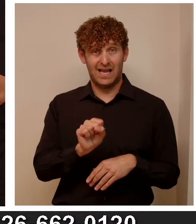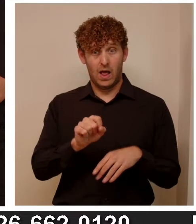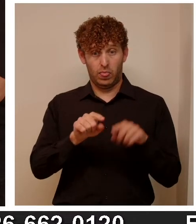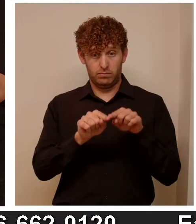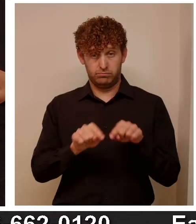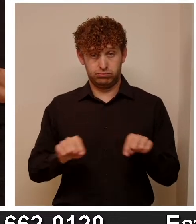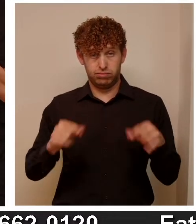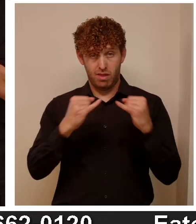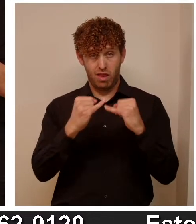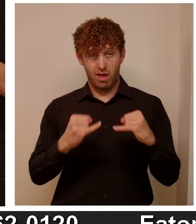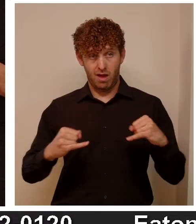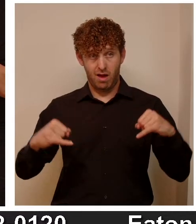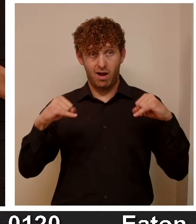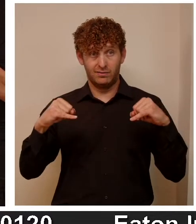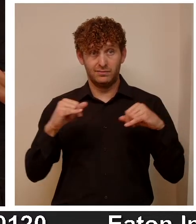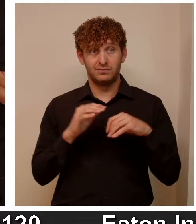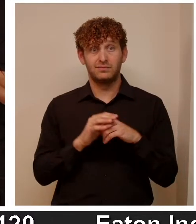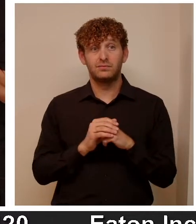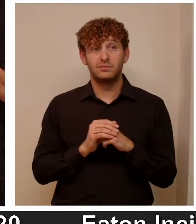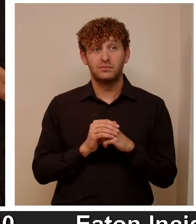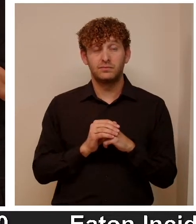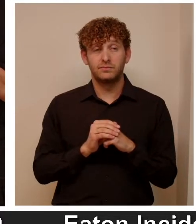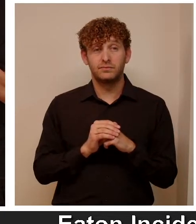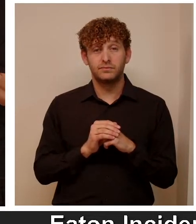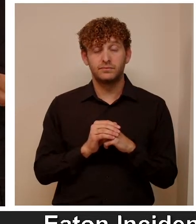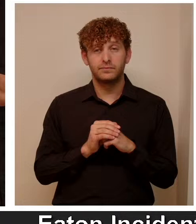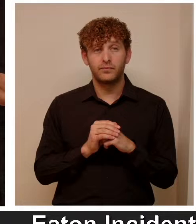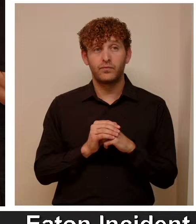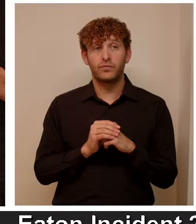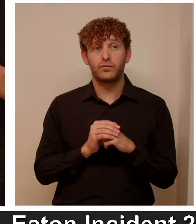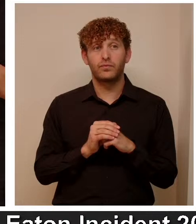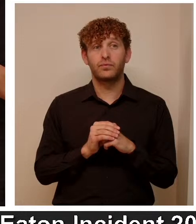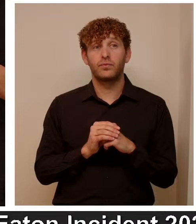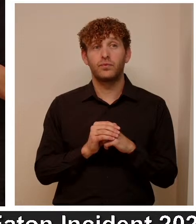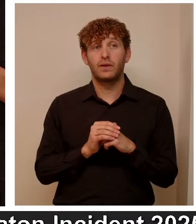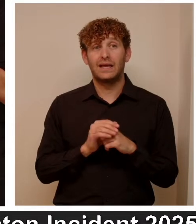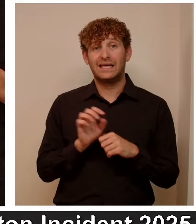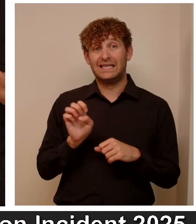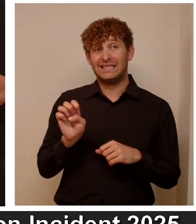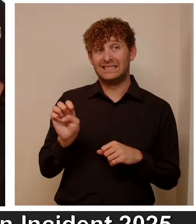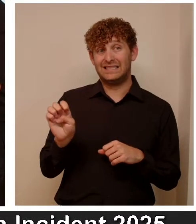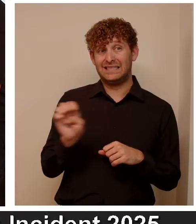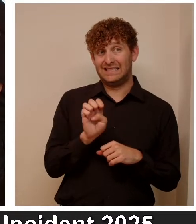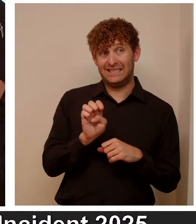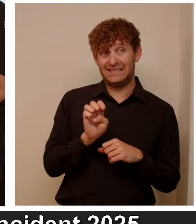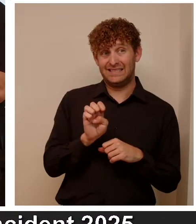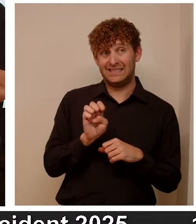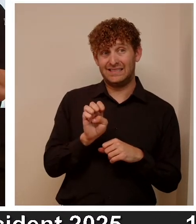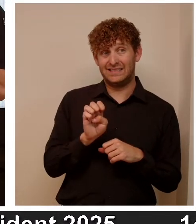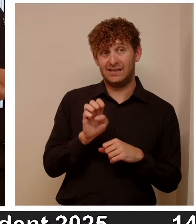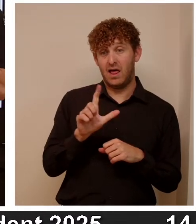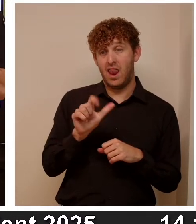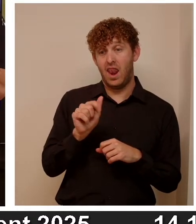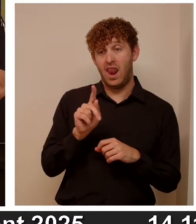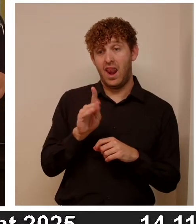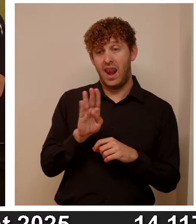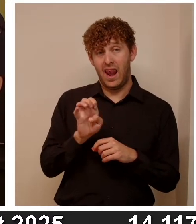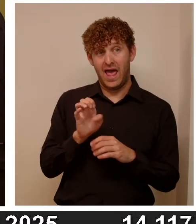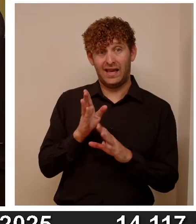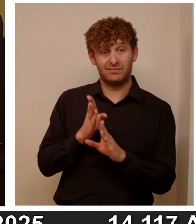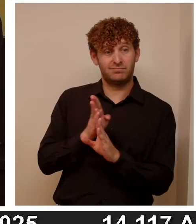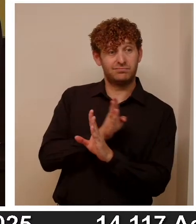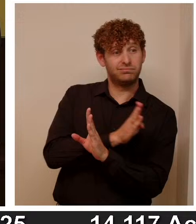York, basically that would be east of Lake, south of Mendocino, that has now moved to a residents